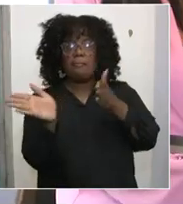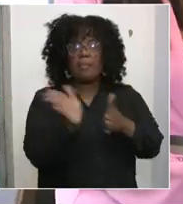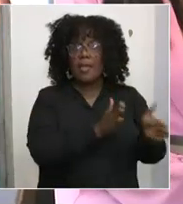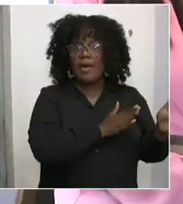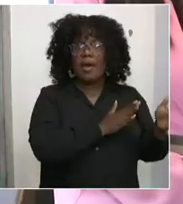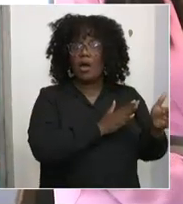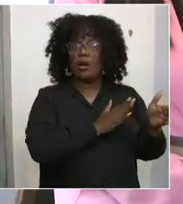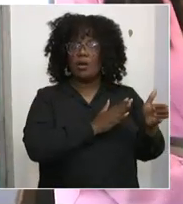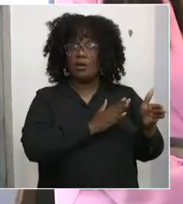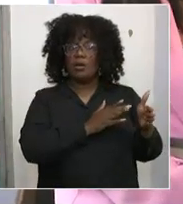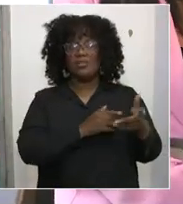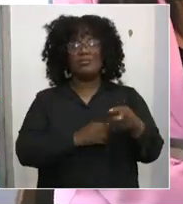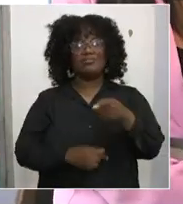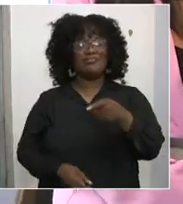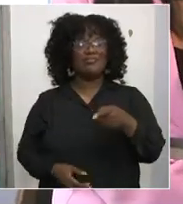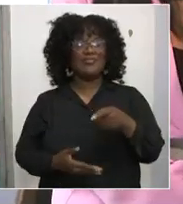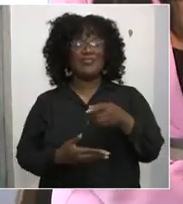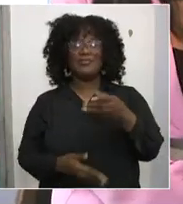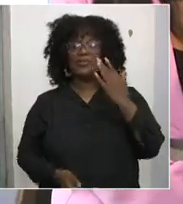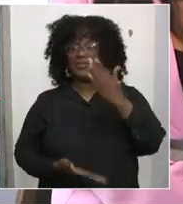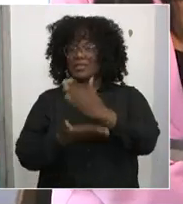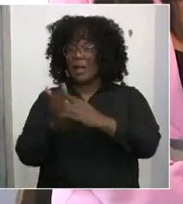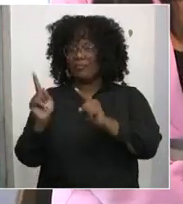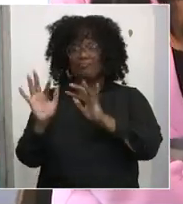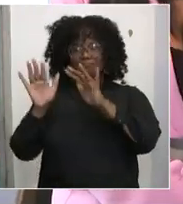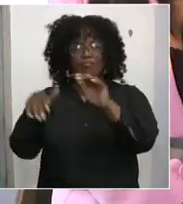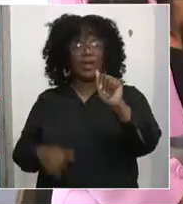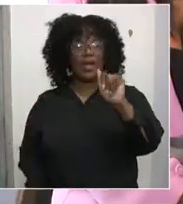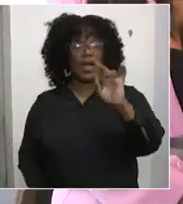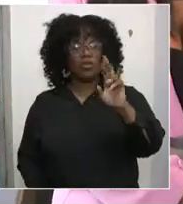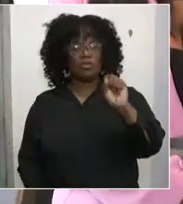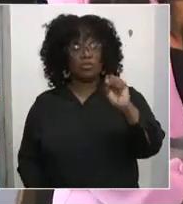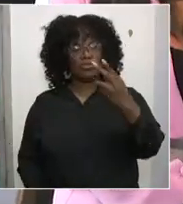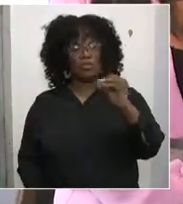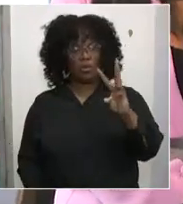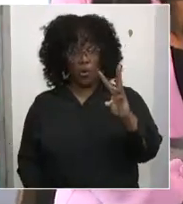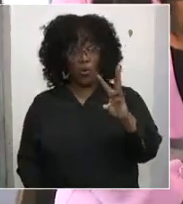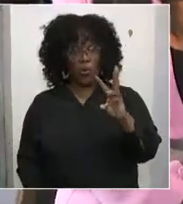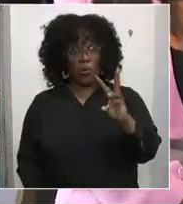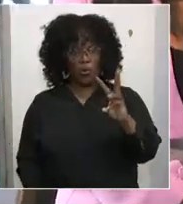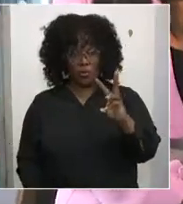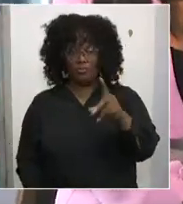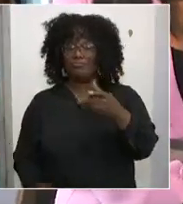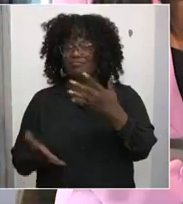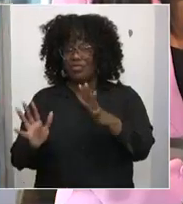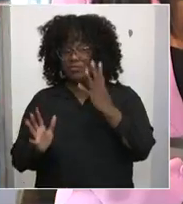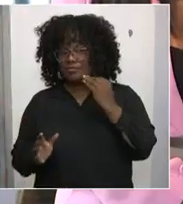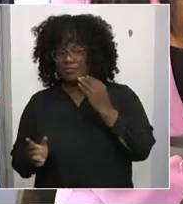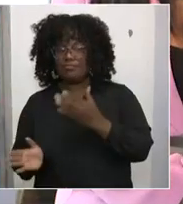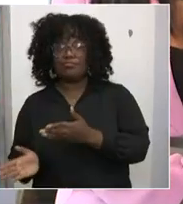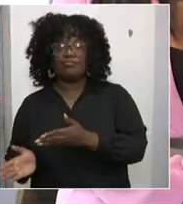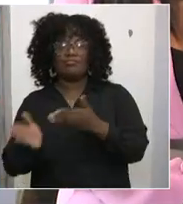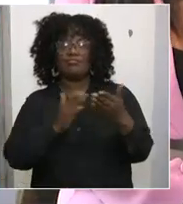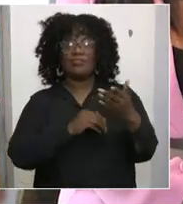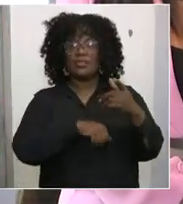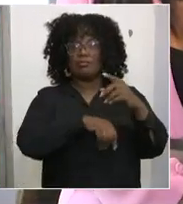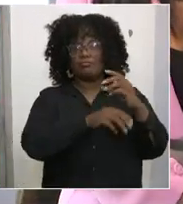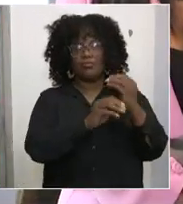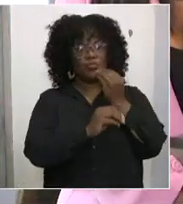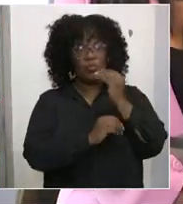shows. Others have been to our truck touch. So imagine kind of the